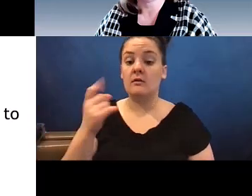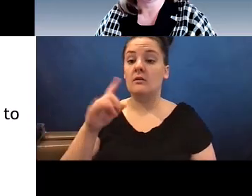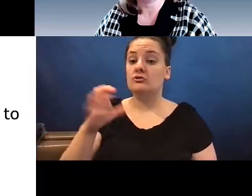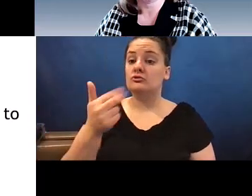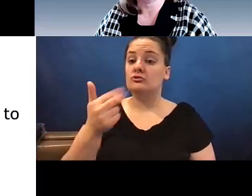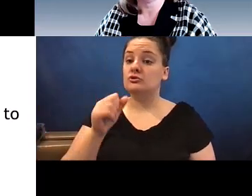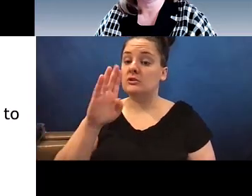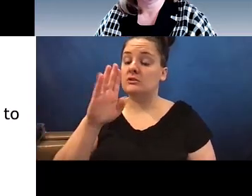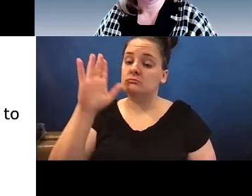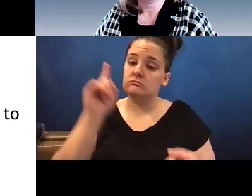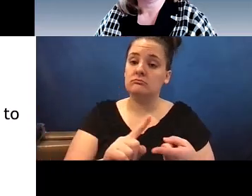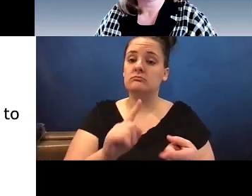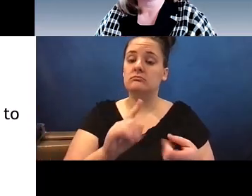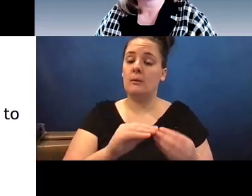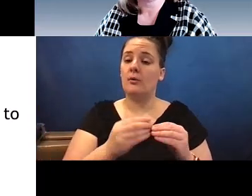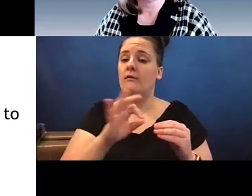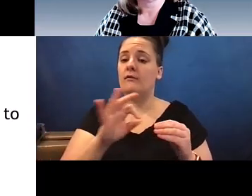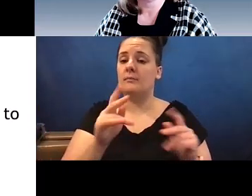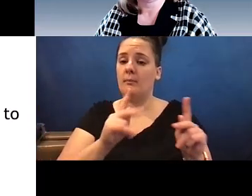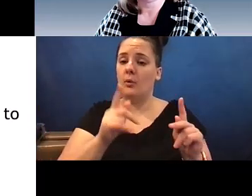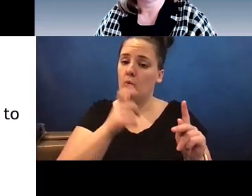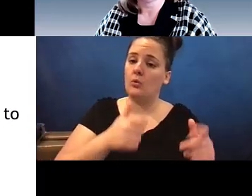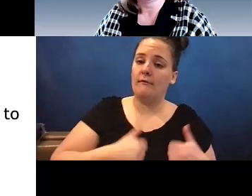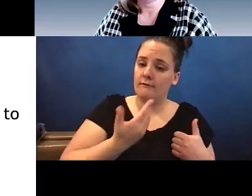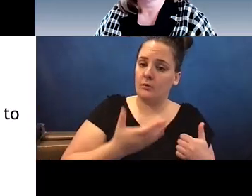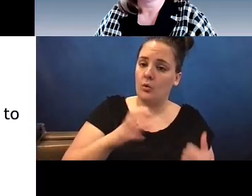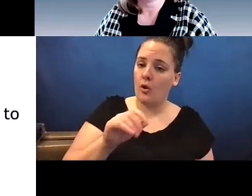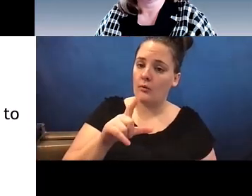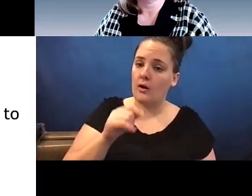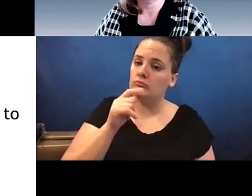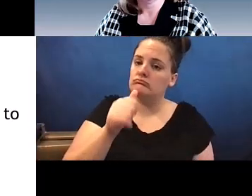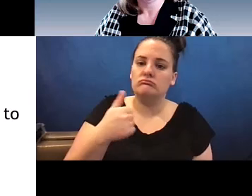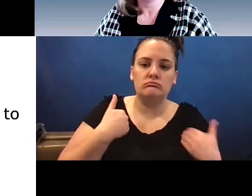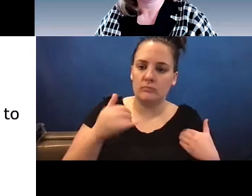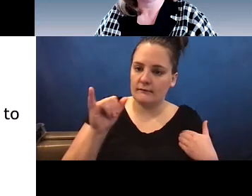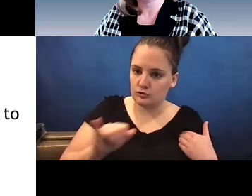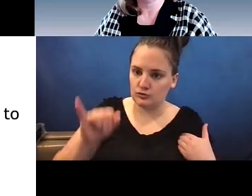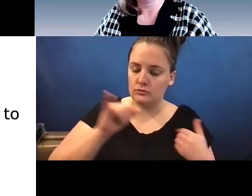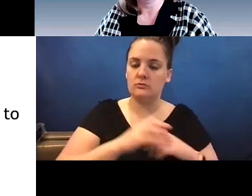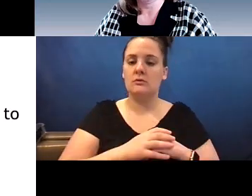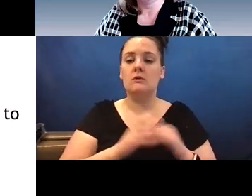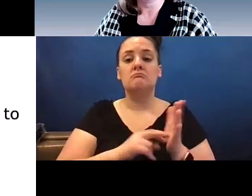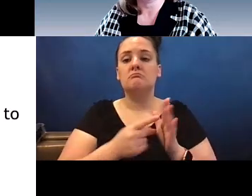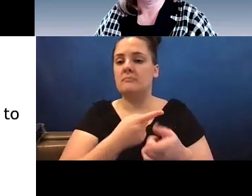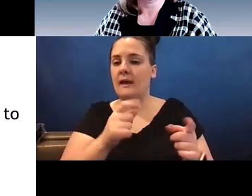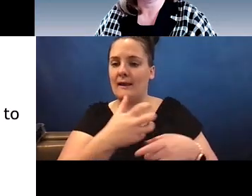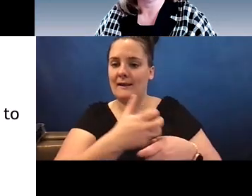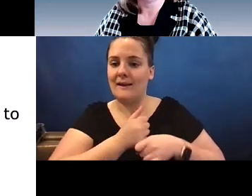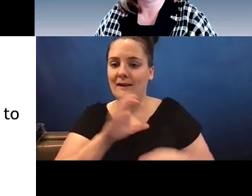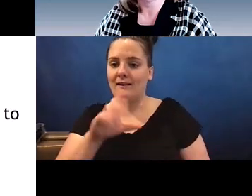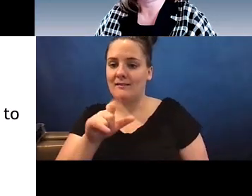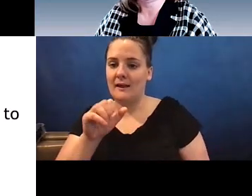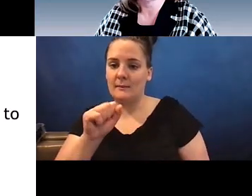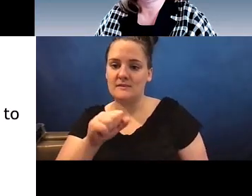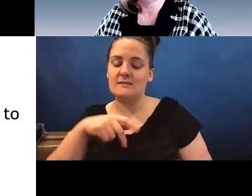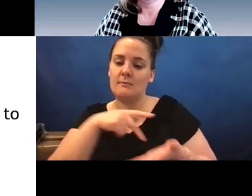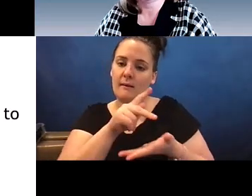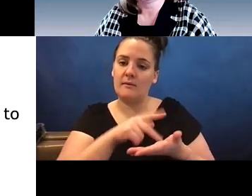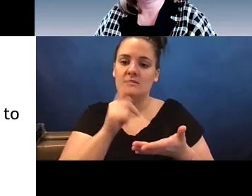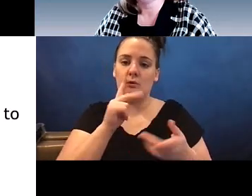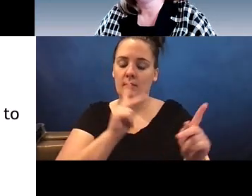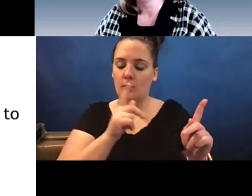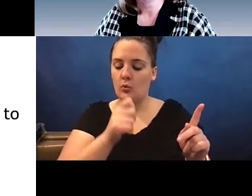number of uninsured Coloradans, and hospitals benefit directly from that coverage as well, where they receive claims payments for patients who may otherwise